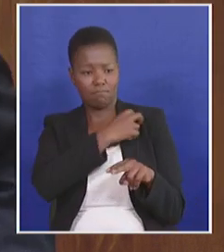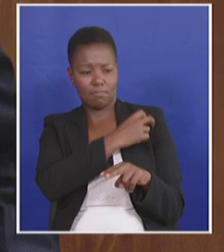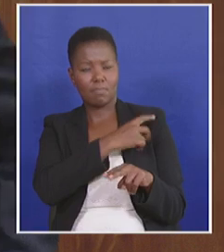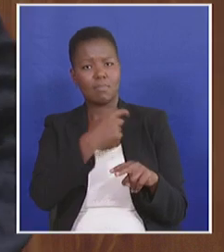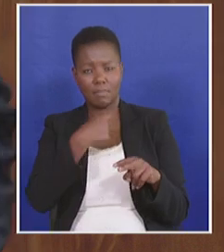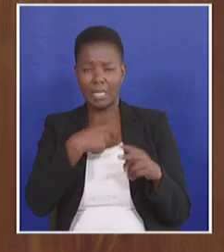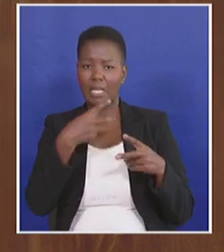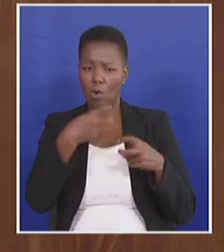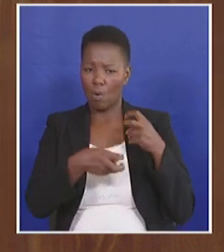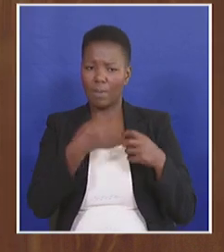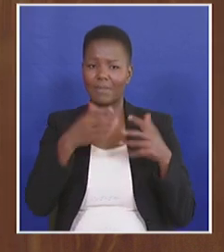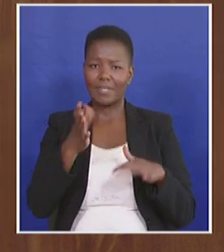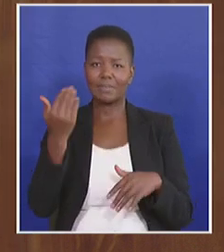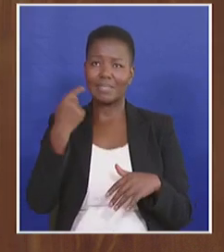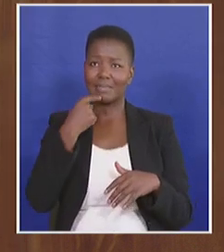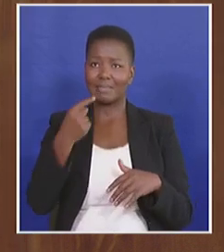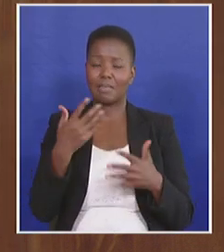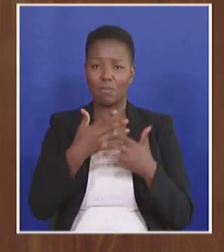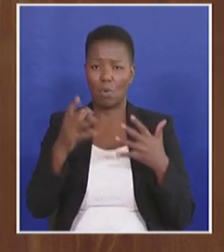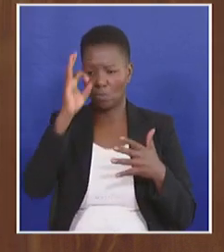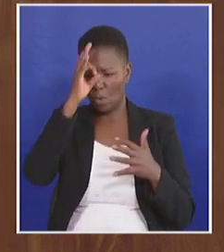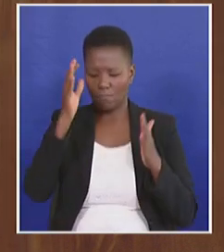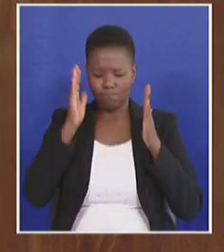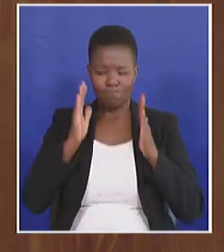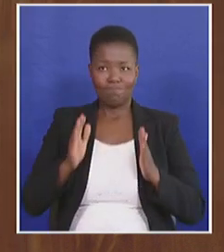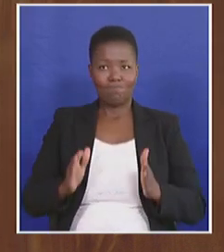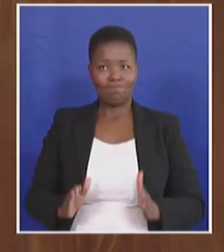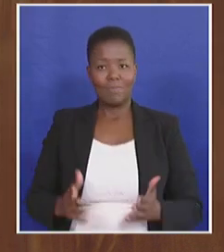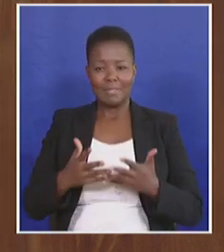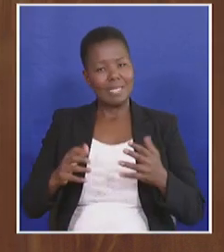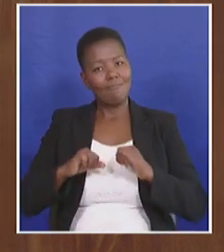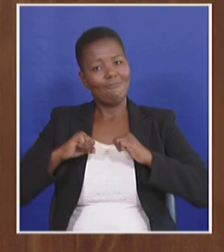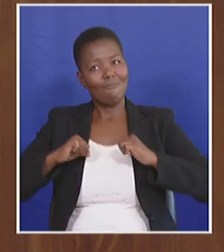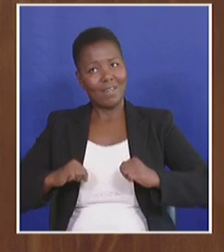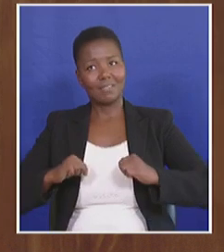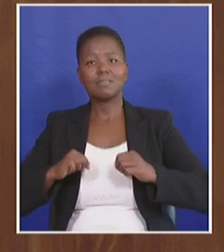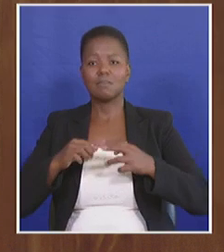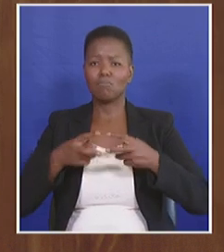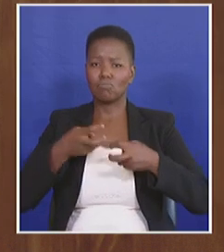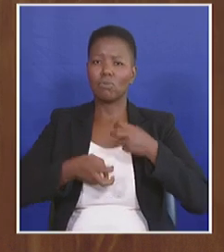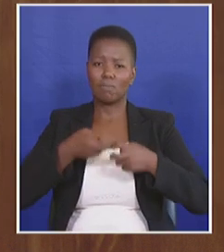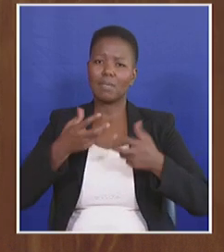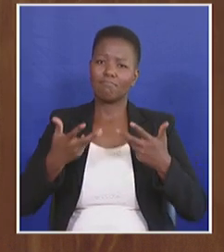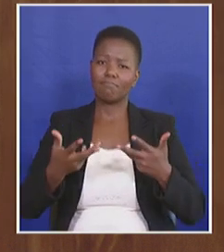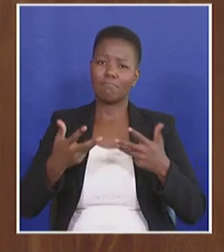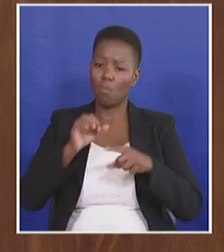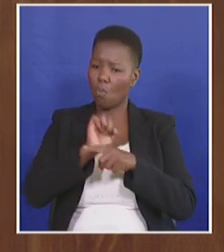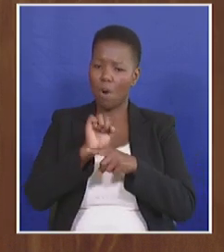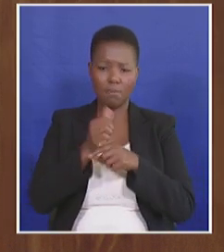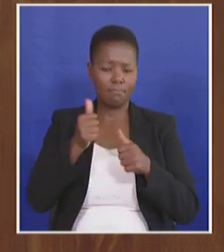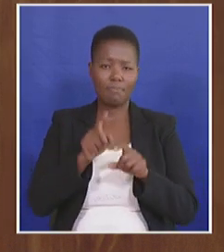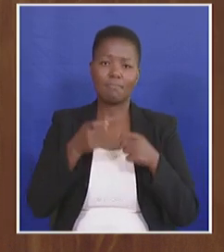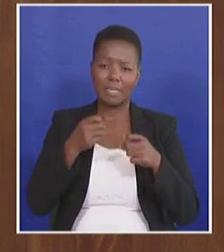that physical fitness affects the performance. And he said he was going to get rid of it in the